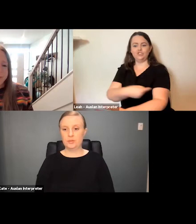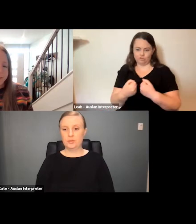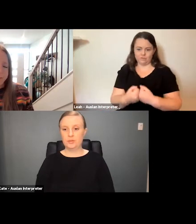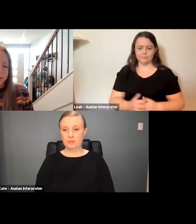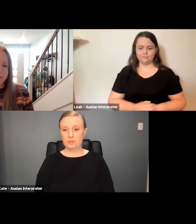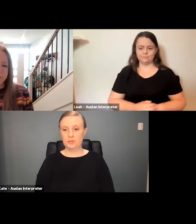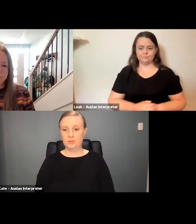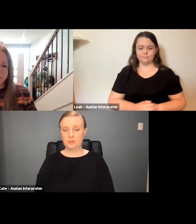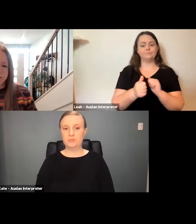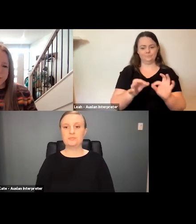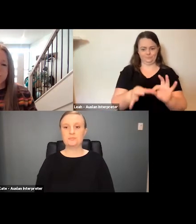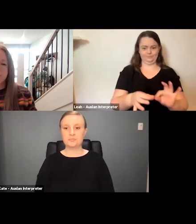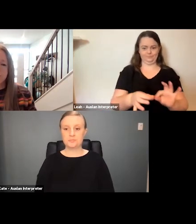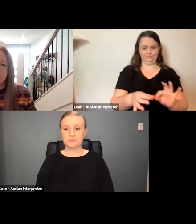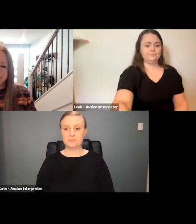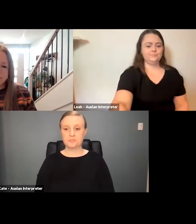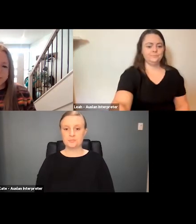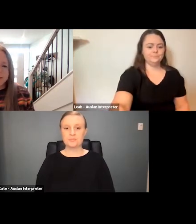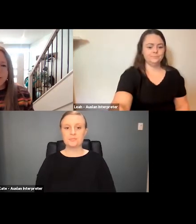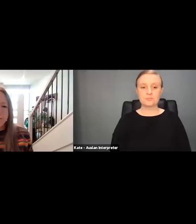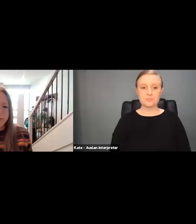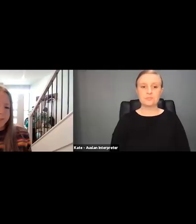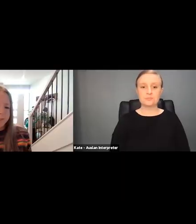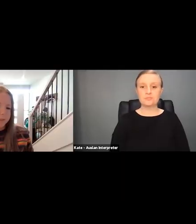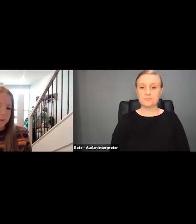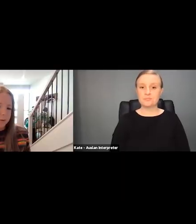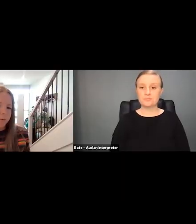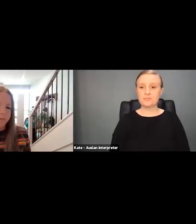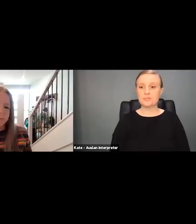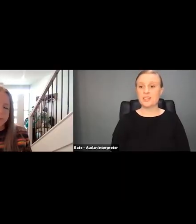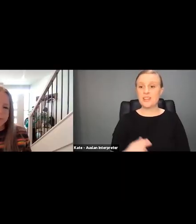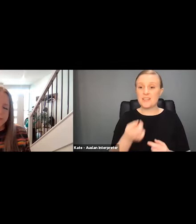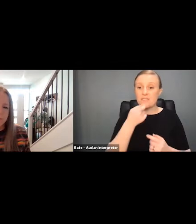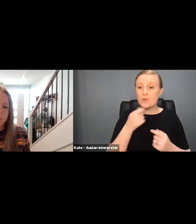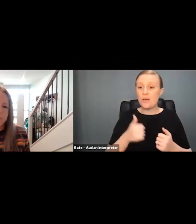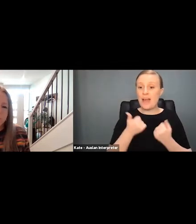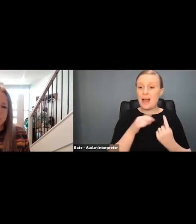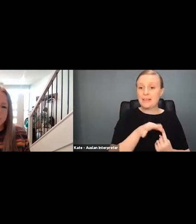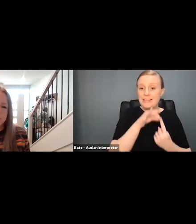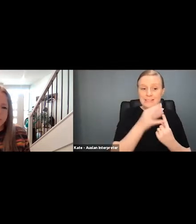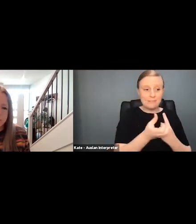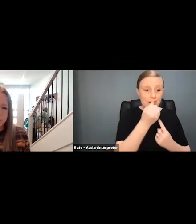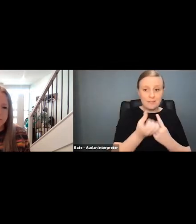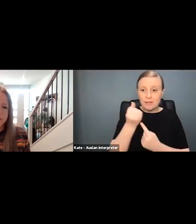So that's a very brief snapshot of some of our key findings. Obviously, there's a lot more information in our report.